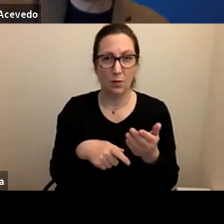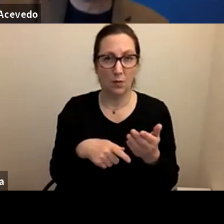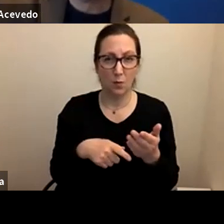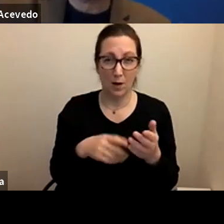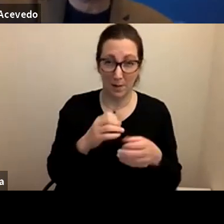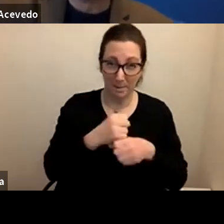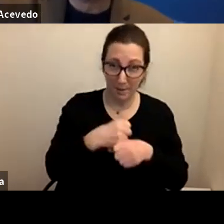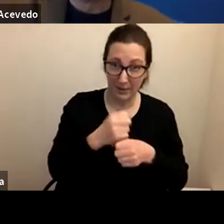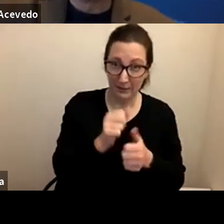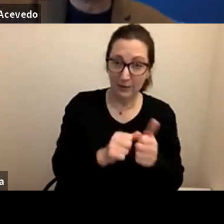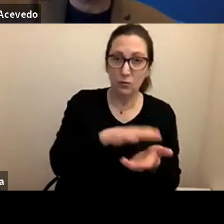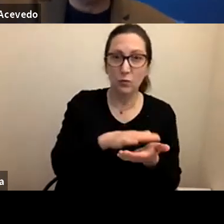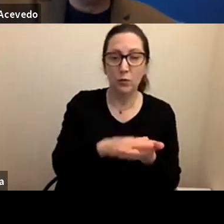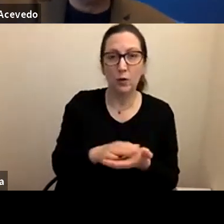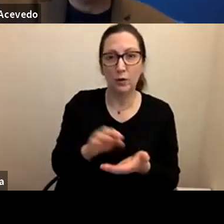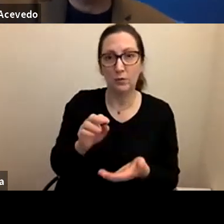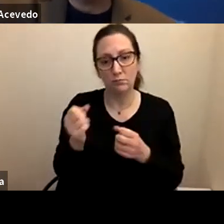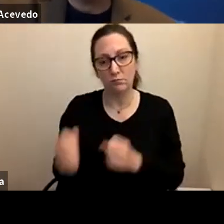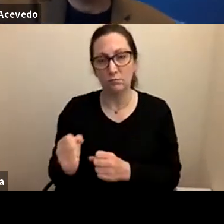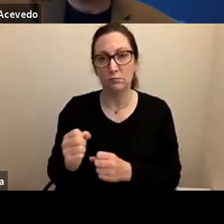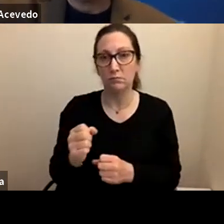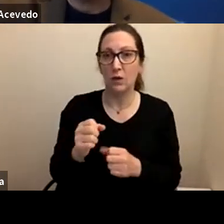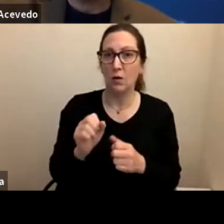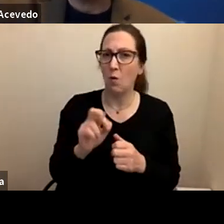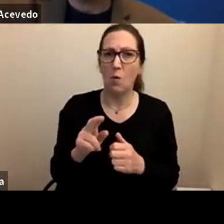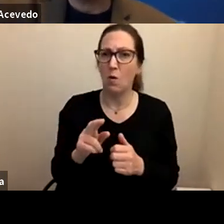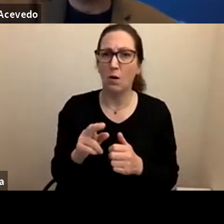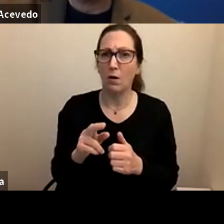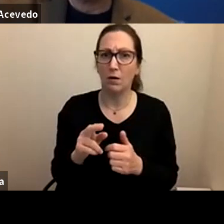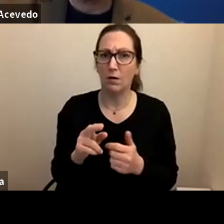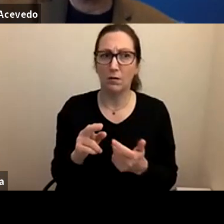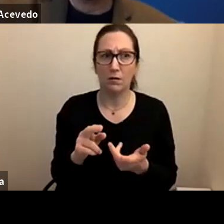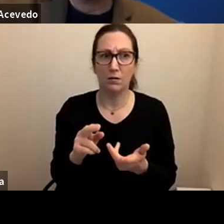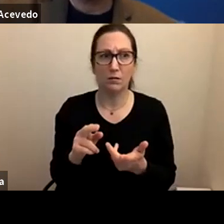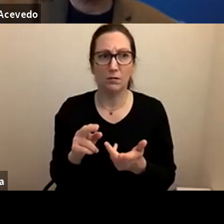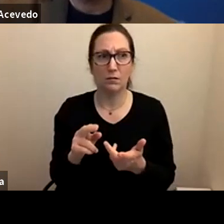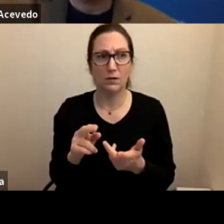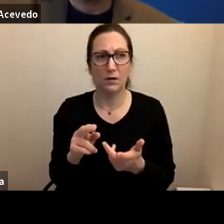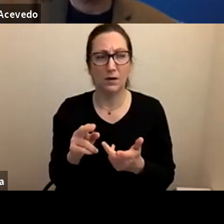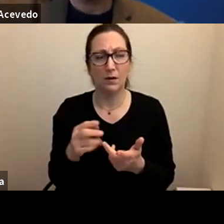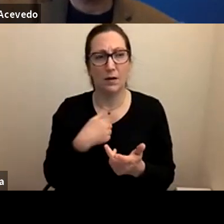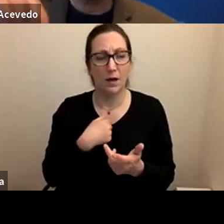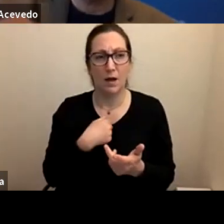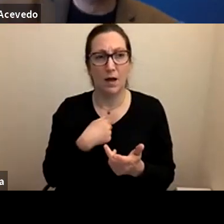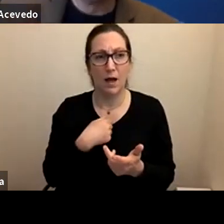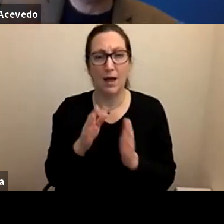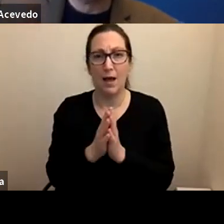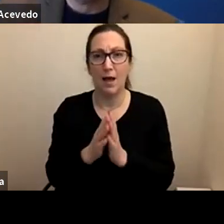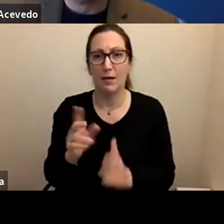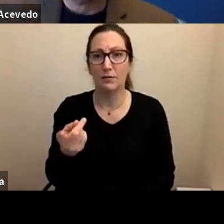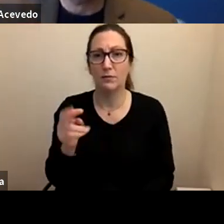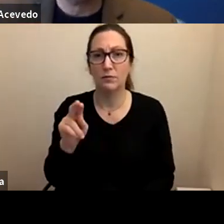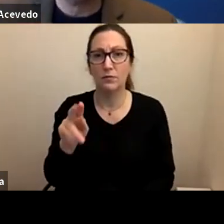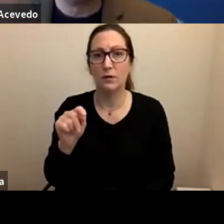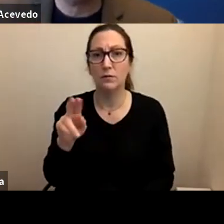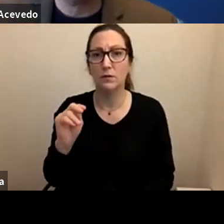or is the conversation to push the question of whether the schools are rigorous? And I guess I asked Dr. Tung because I think my